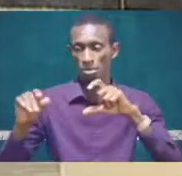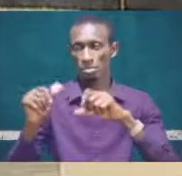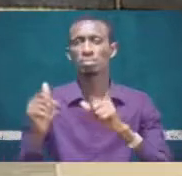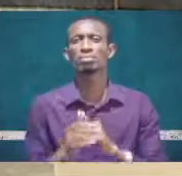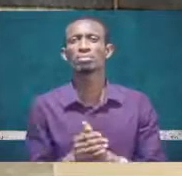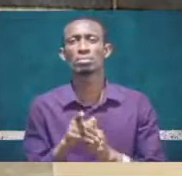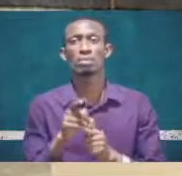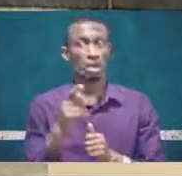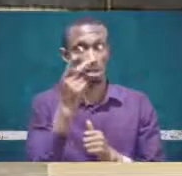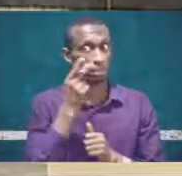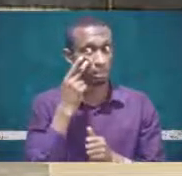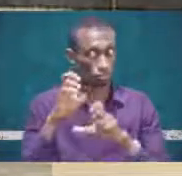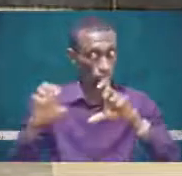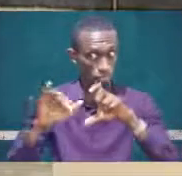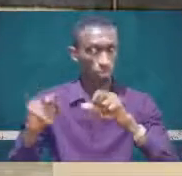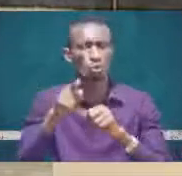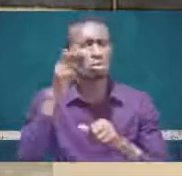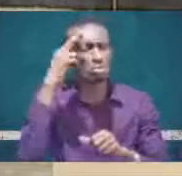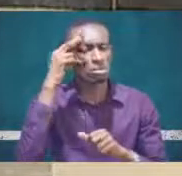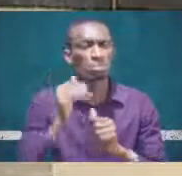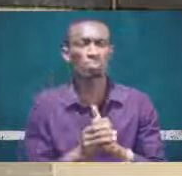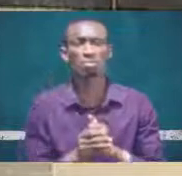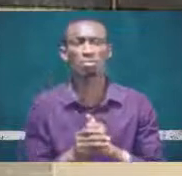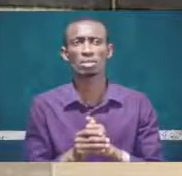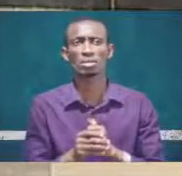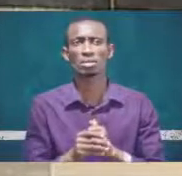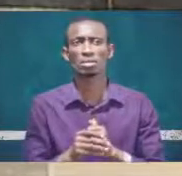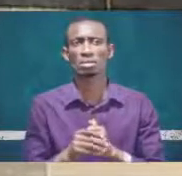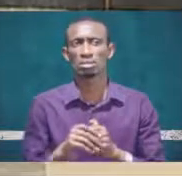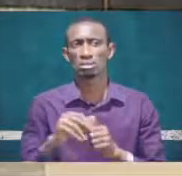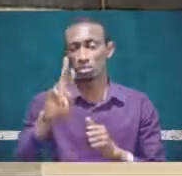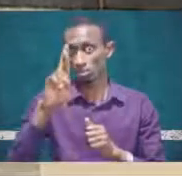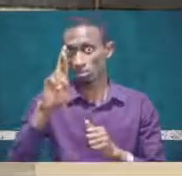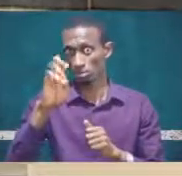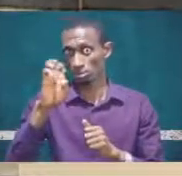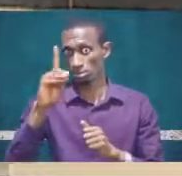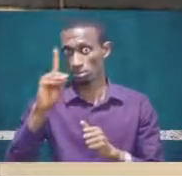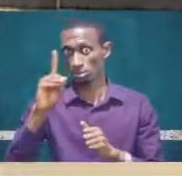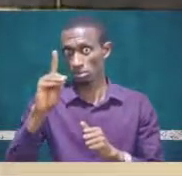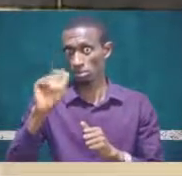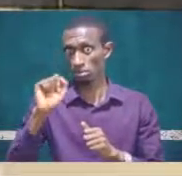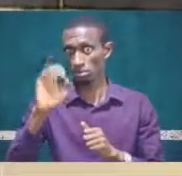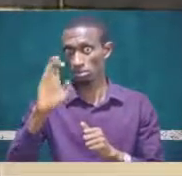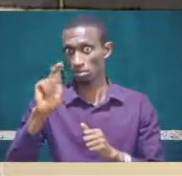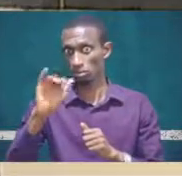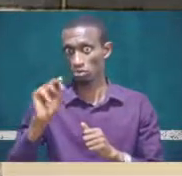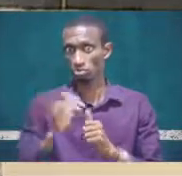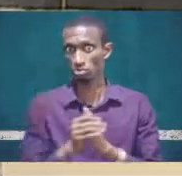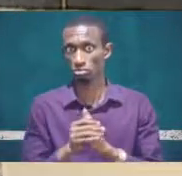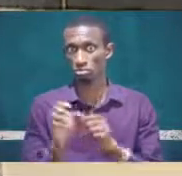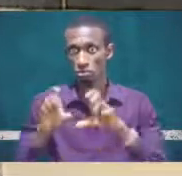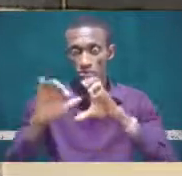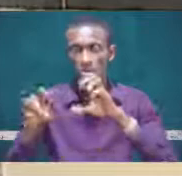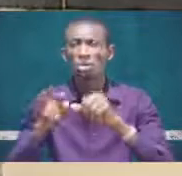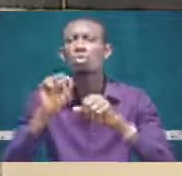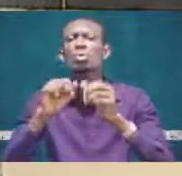And remember, I told you that the reduction formula can work for the